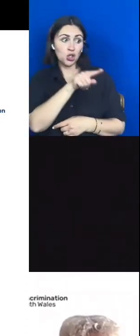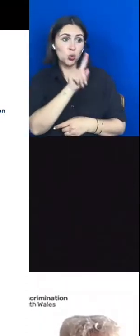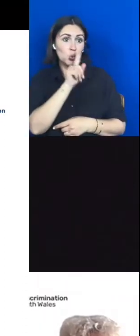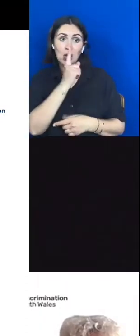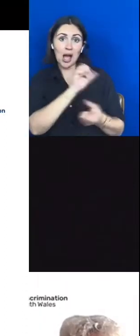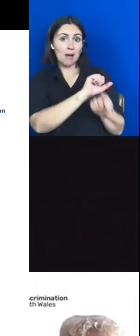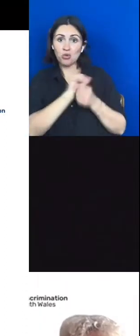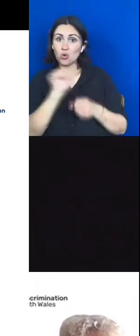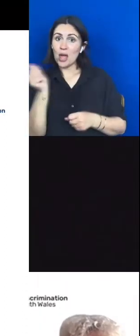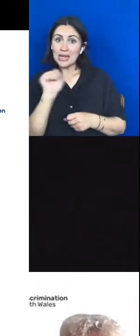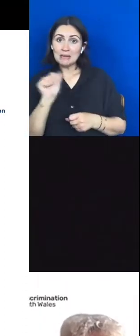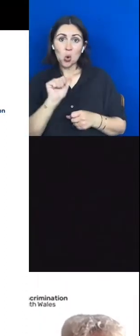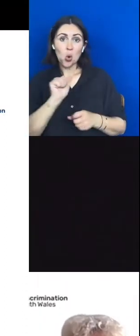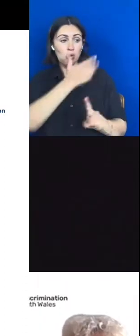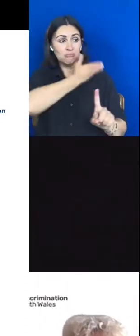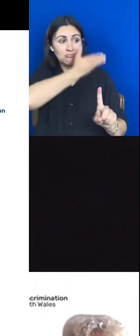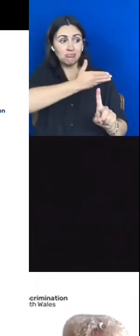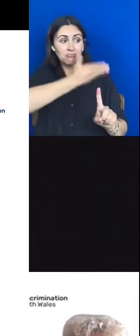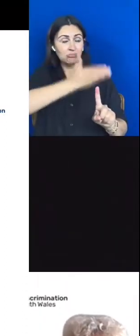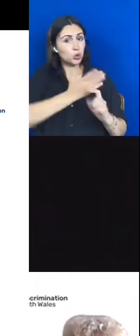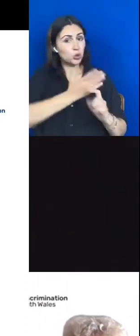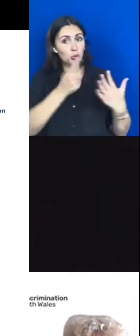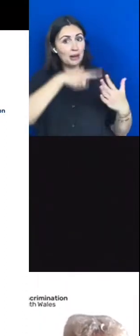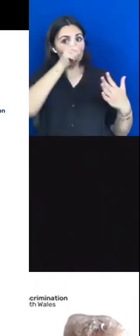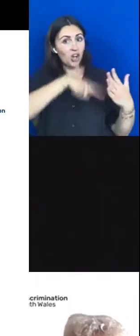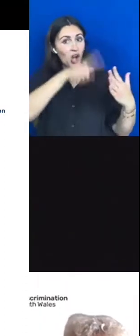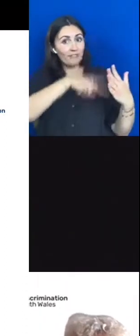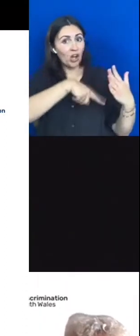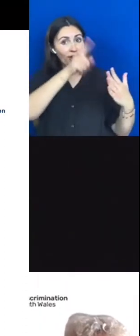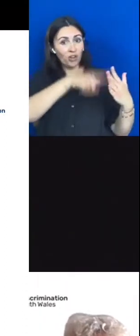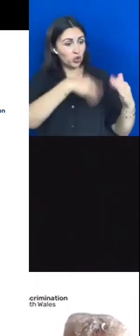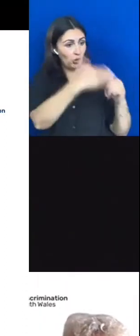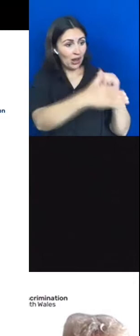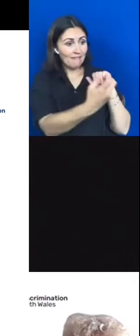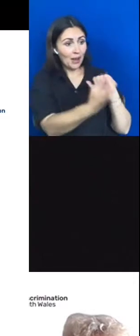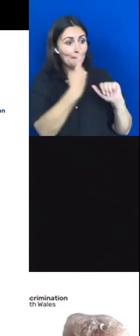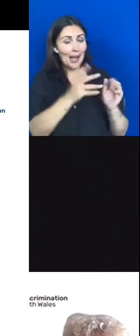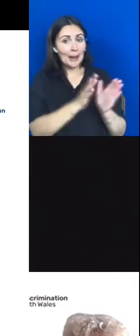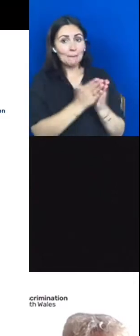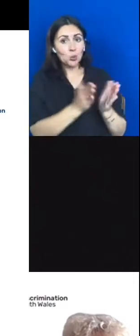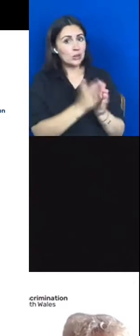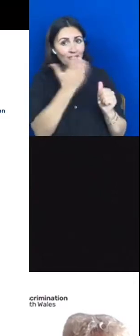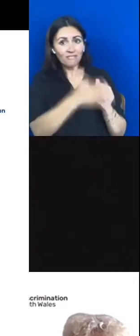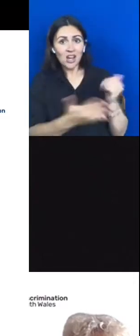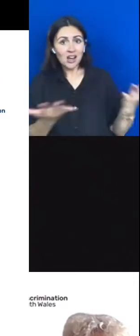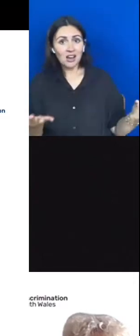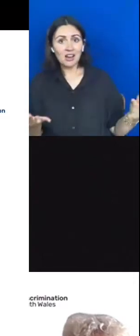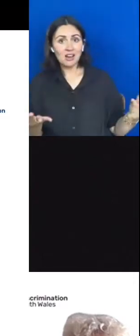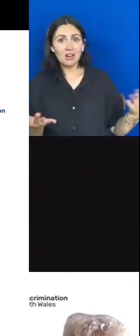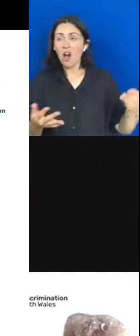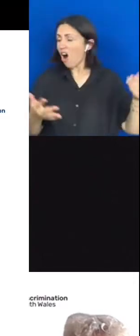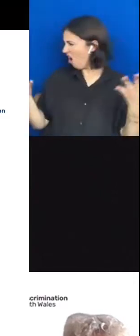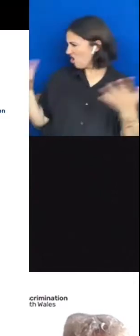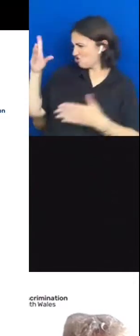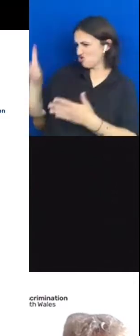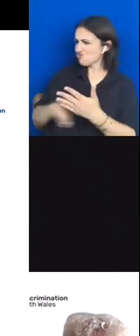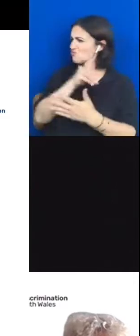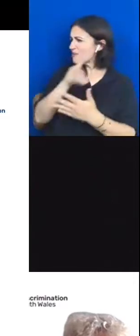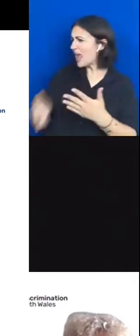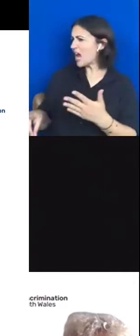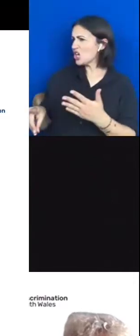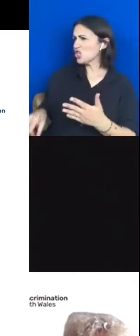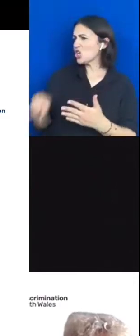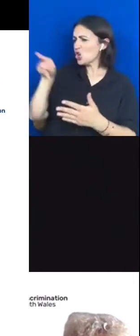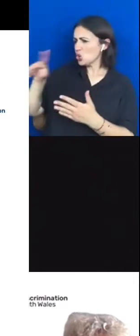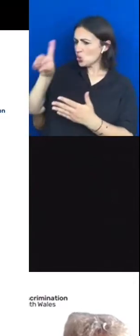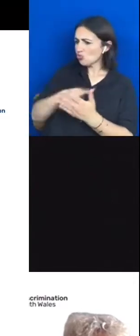fines. He says that this is because of his disability. However, there is no reason to believe that people who